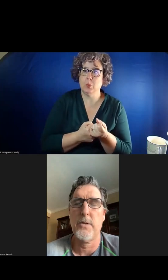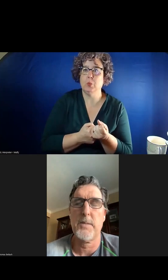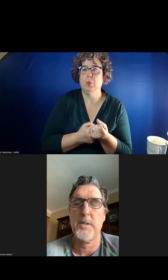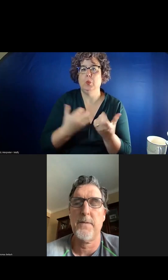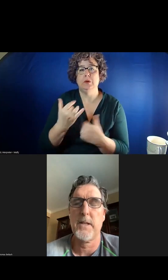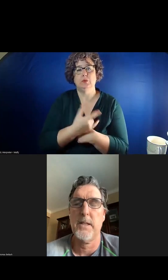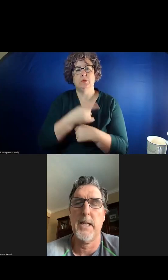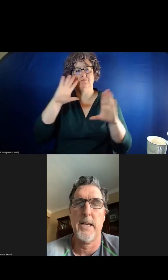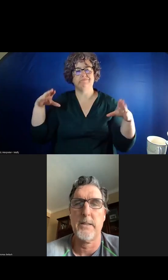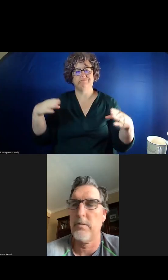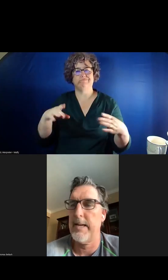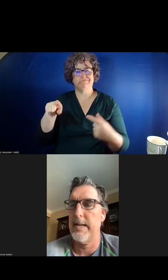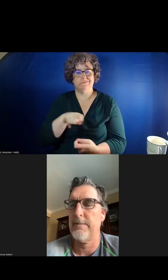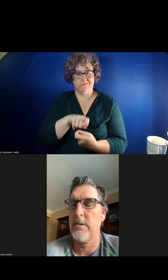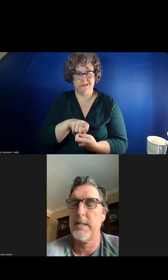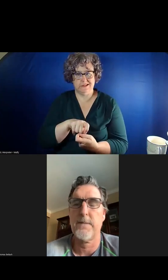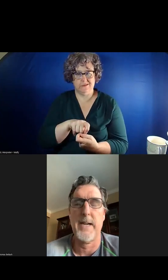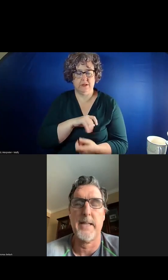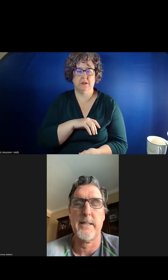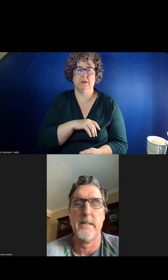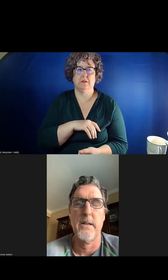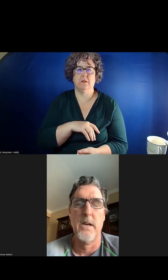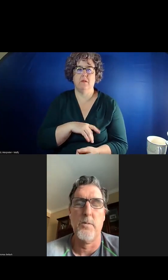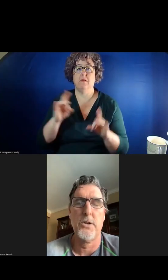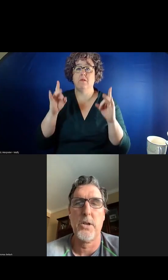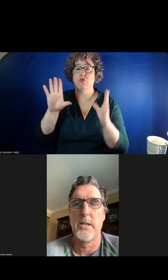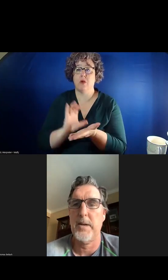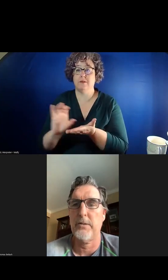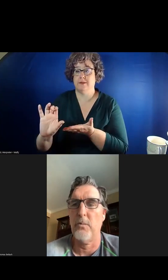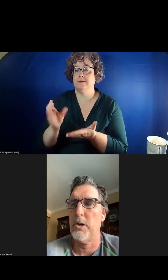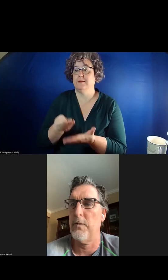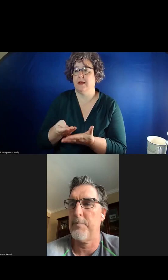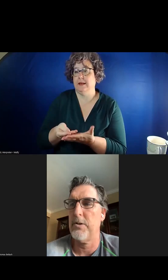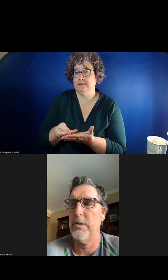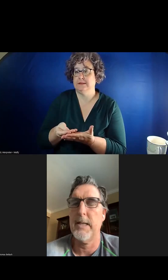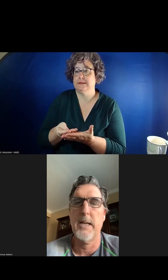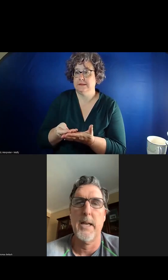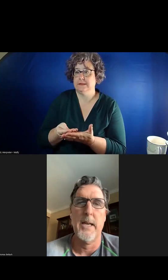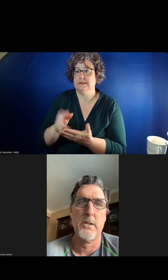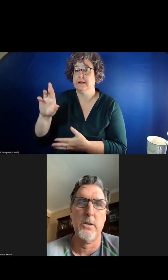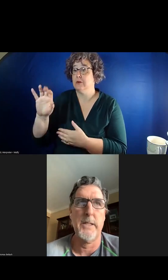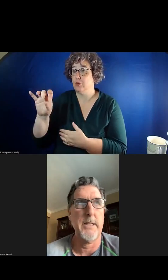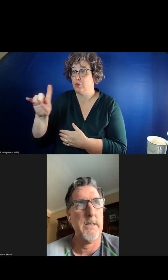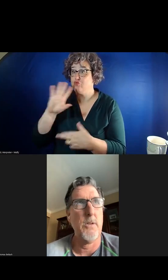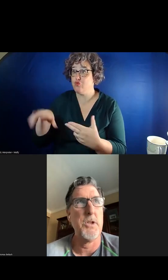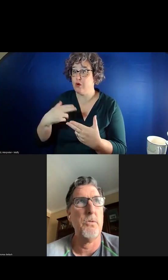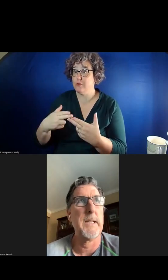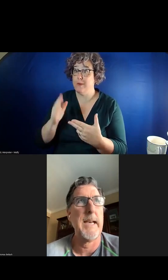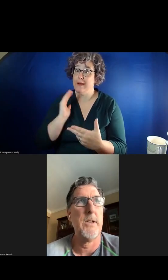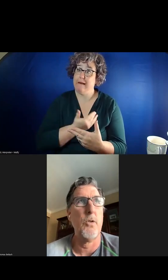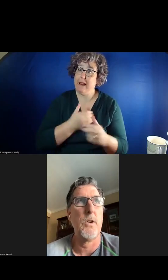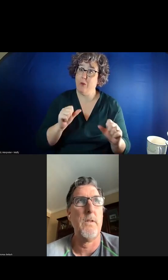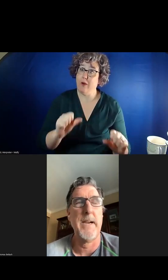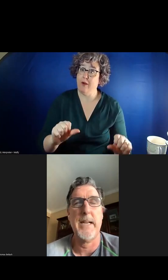wanted to focus specifically on crisis financing. And Richard talked about the window of opportunity. And clearly, when you